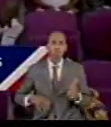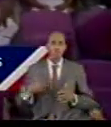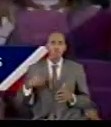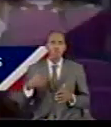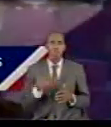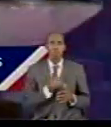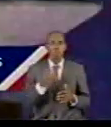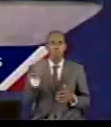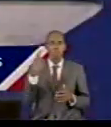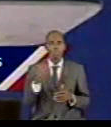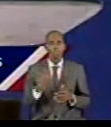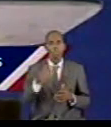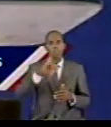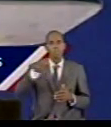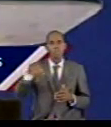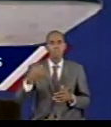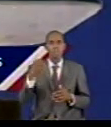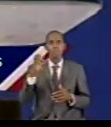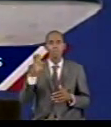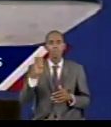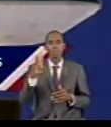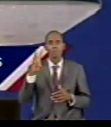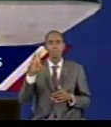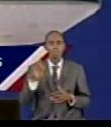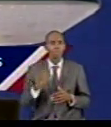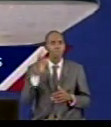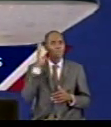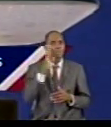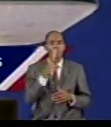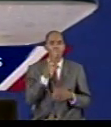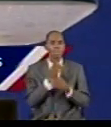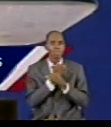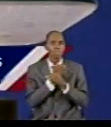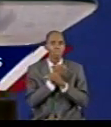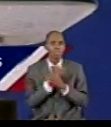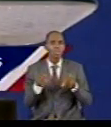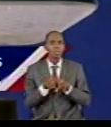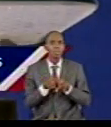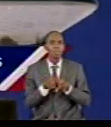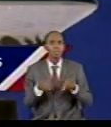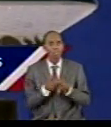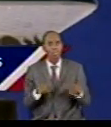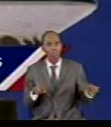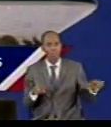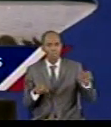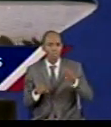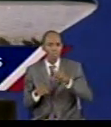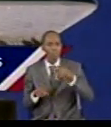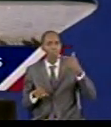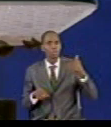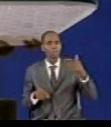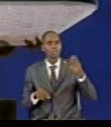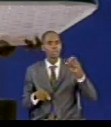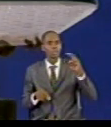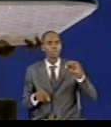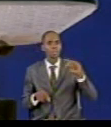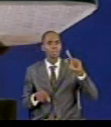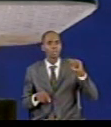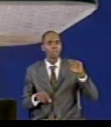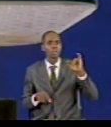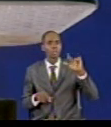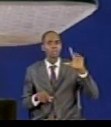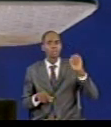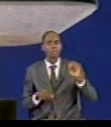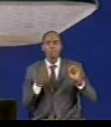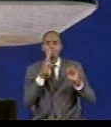the Jews, shall be saved, even as they, the Gentiles, be saved.